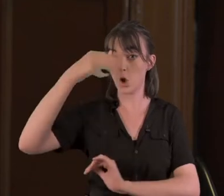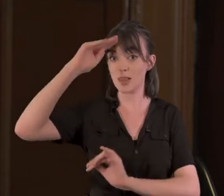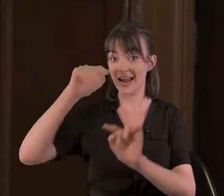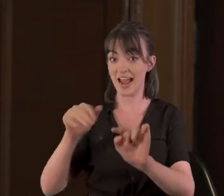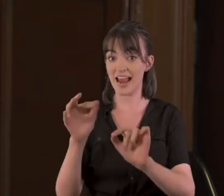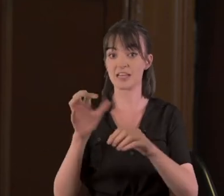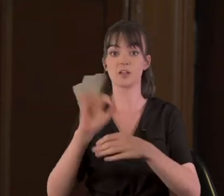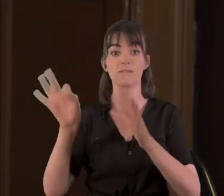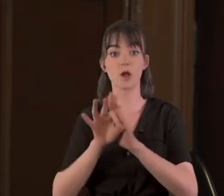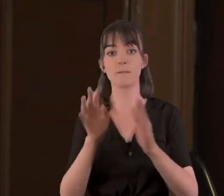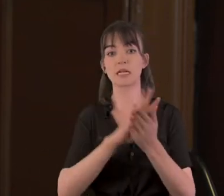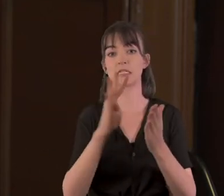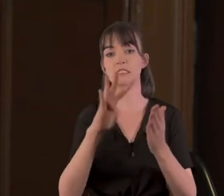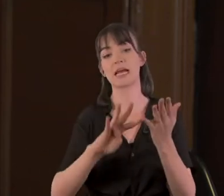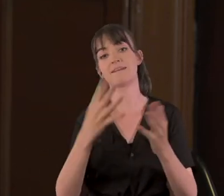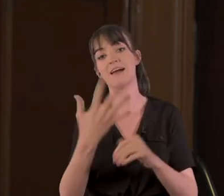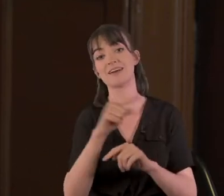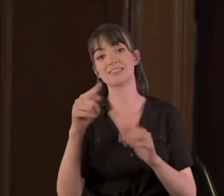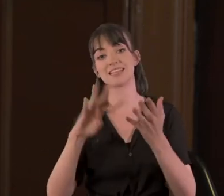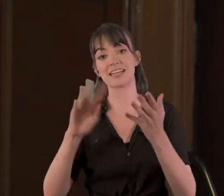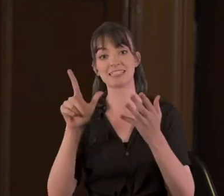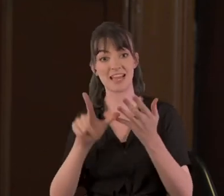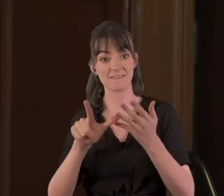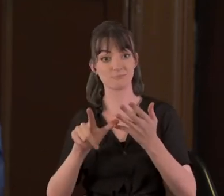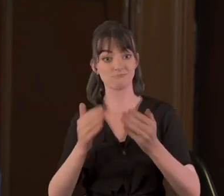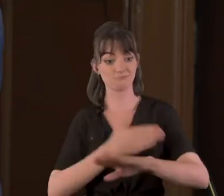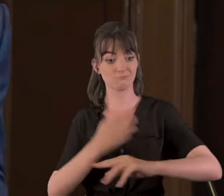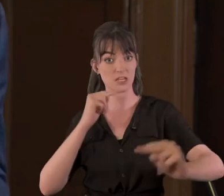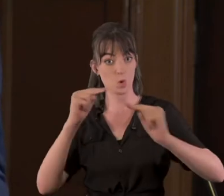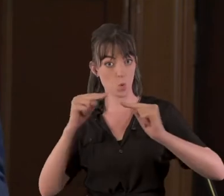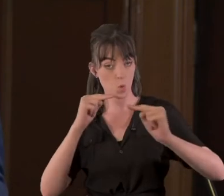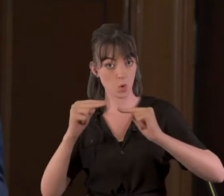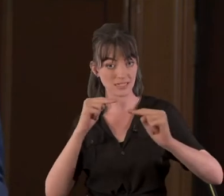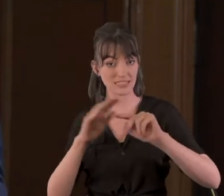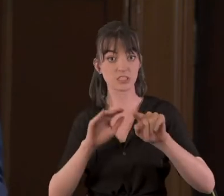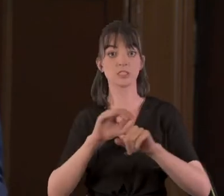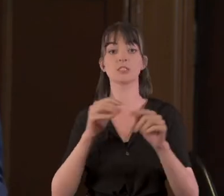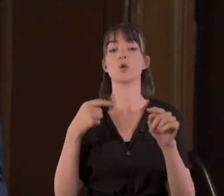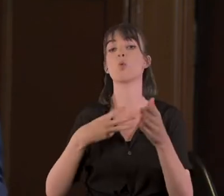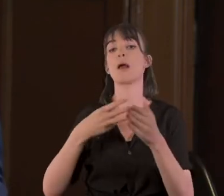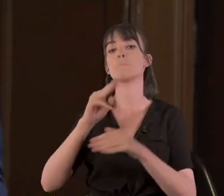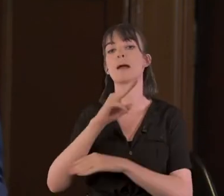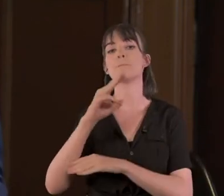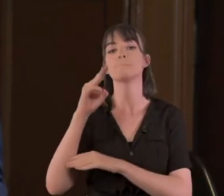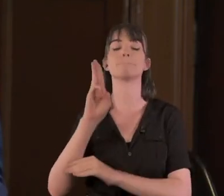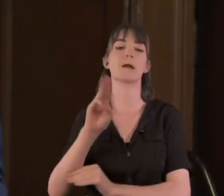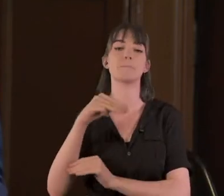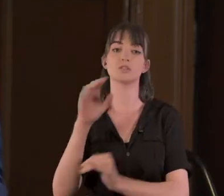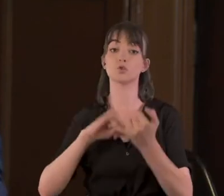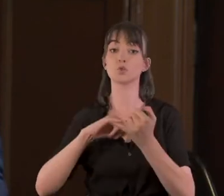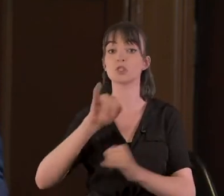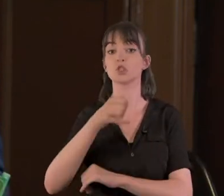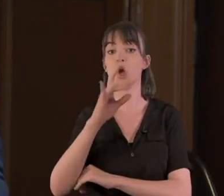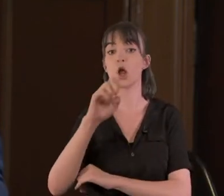between 95 and 97 when we opened negotiations under John Major's prime ministership with the IRA.